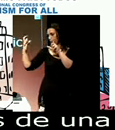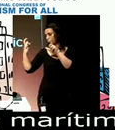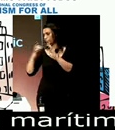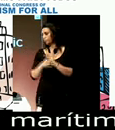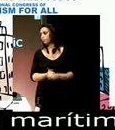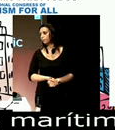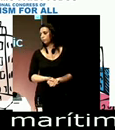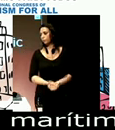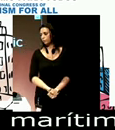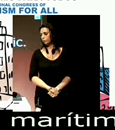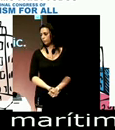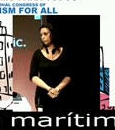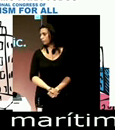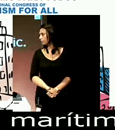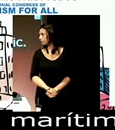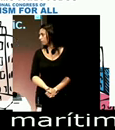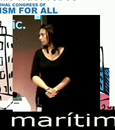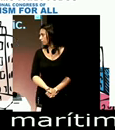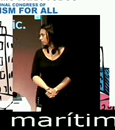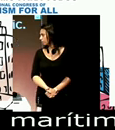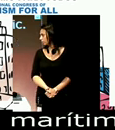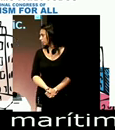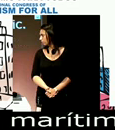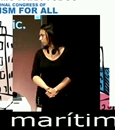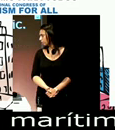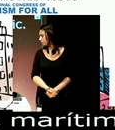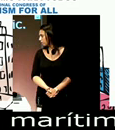another view of the Titanic.